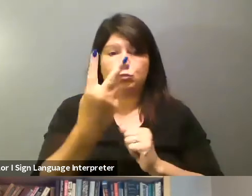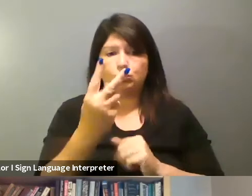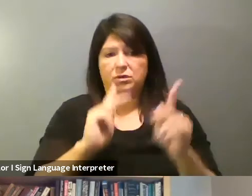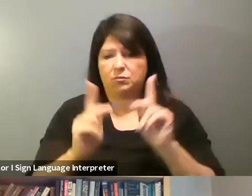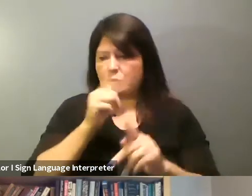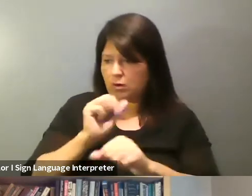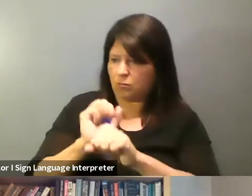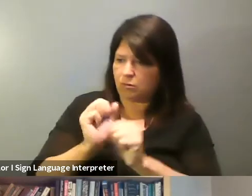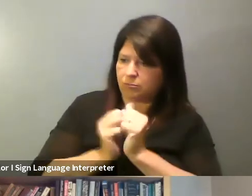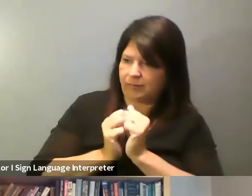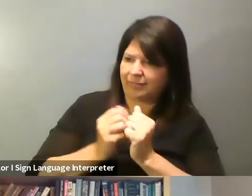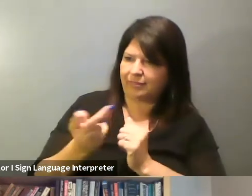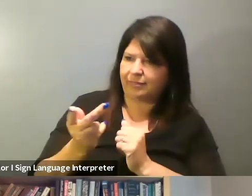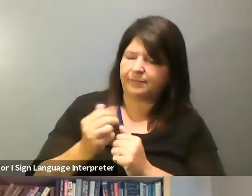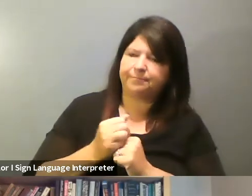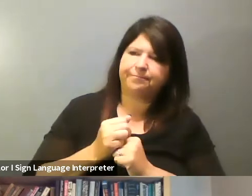to,